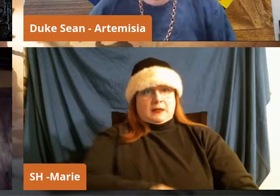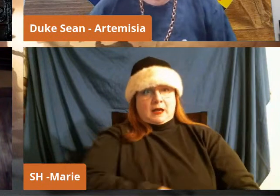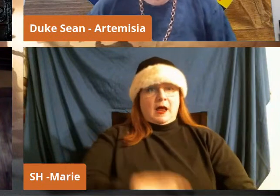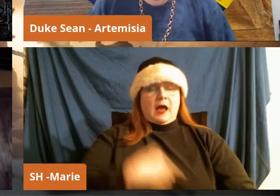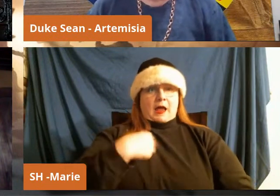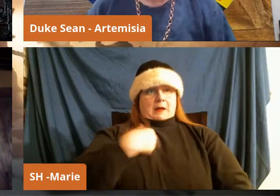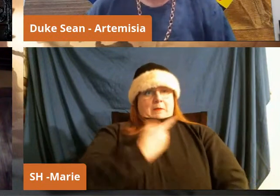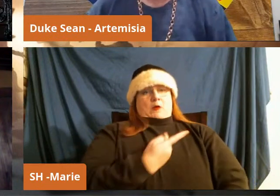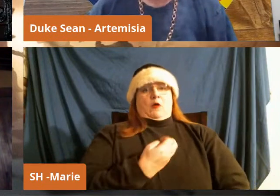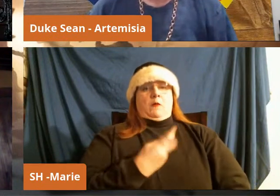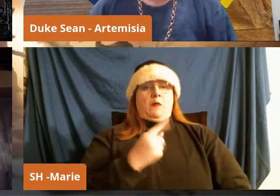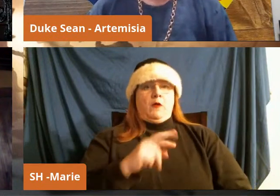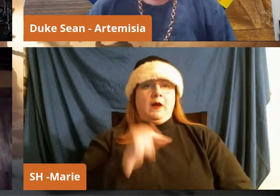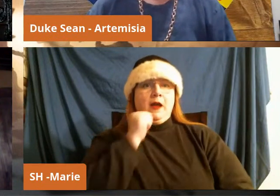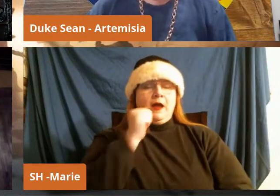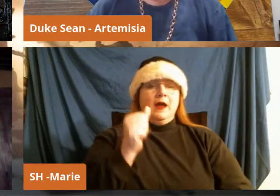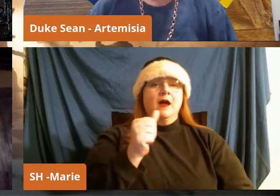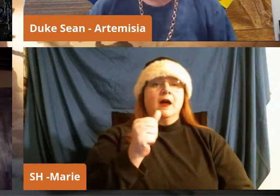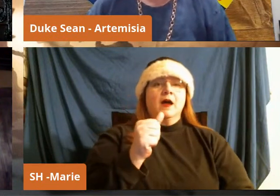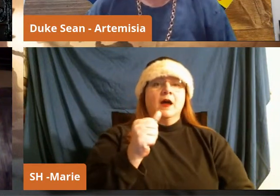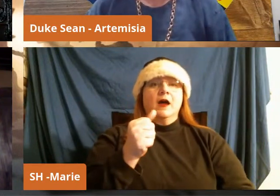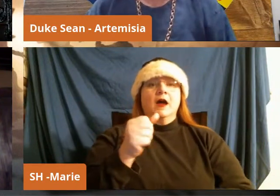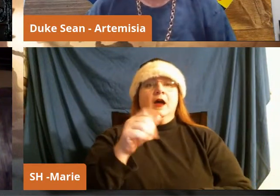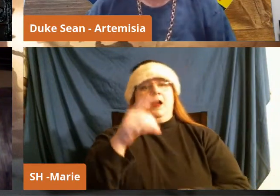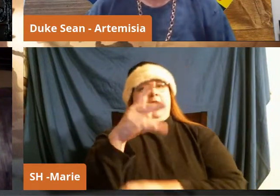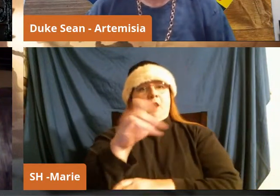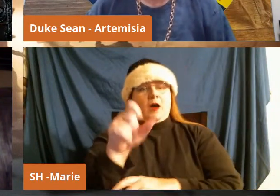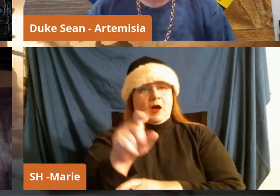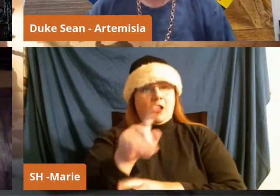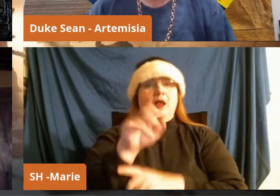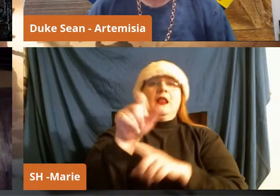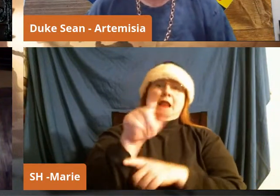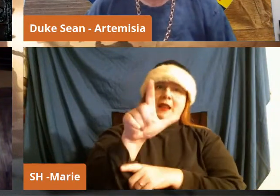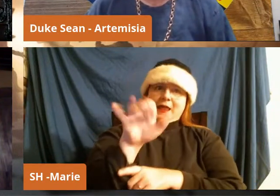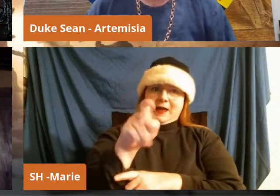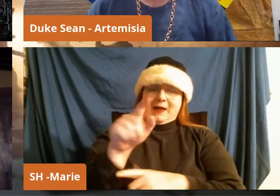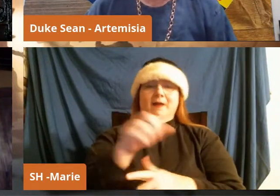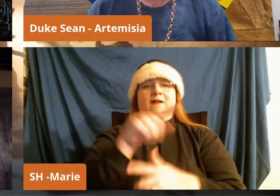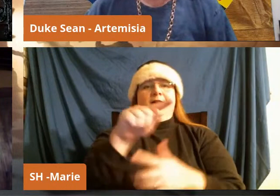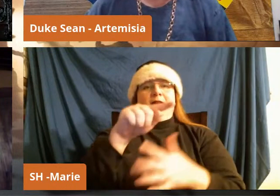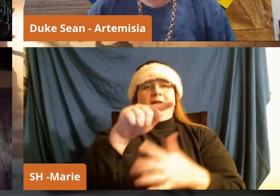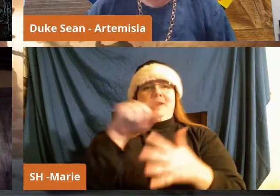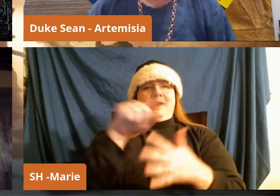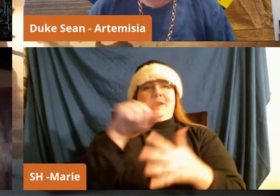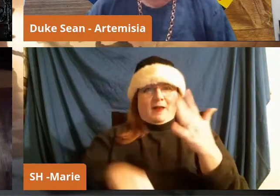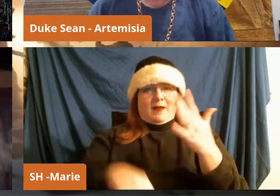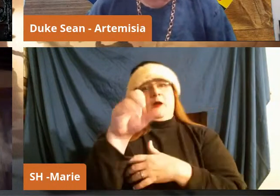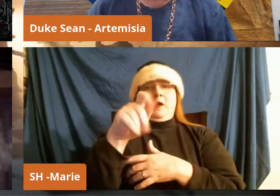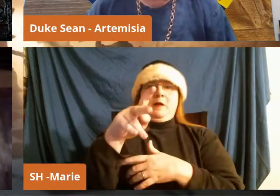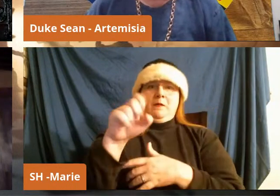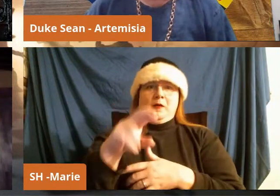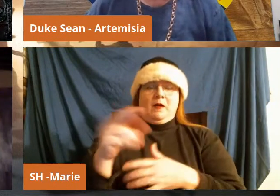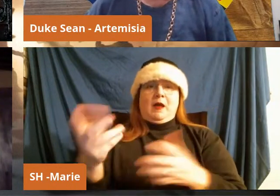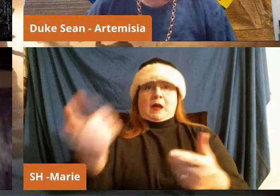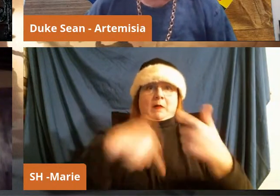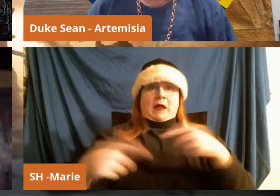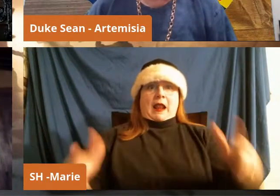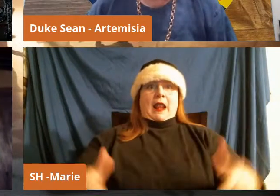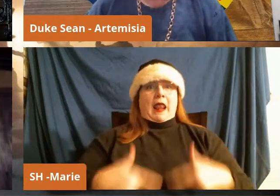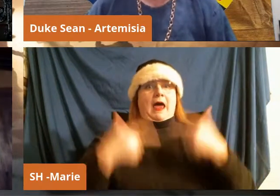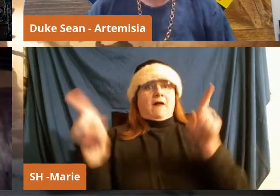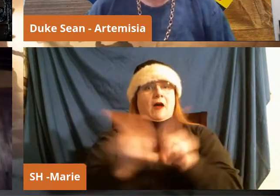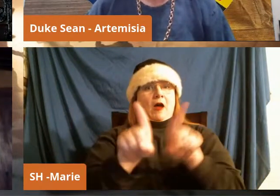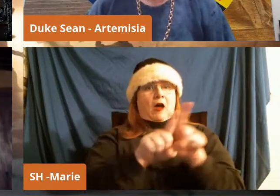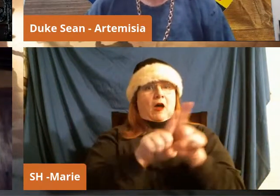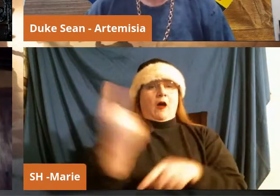Calbarter Guyler, Companion of the Meridian Cross, Companion of the Argent Comet, Companion of the Argent Lamp, Companion of the Falcon's Faith, and Reaper, coming to you live, as always, from the